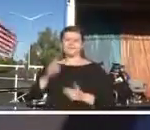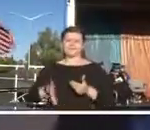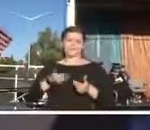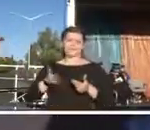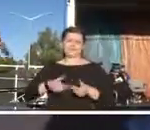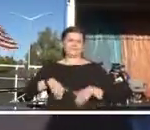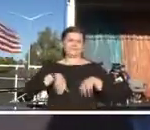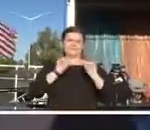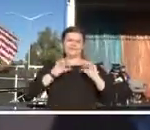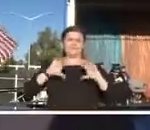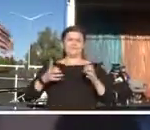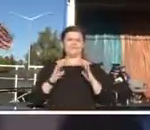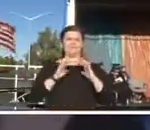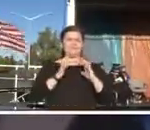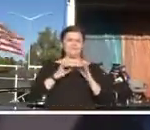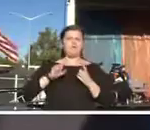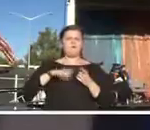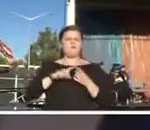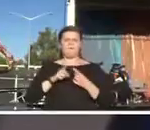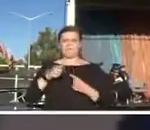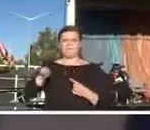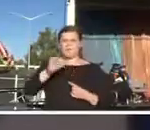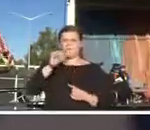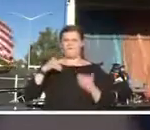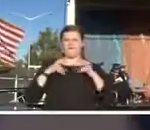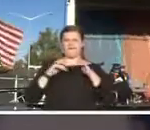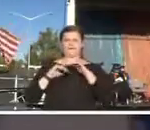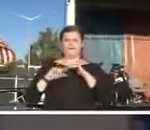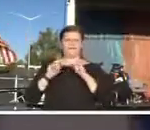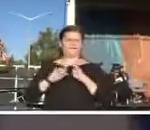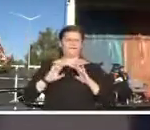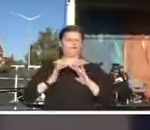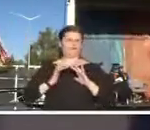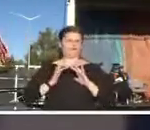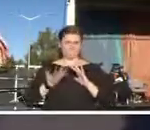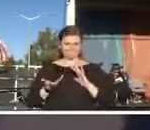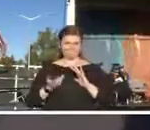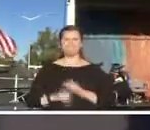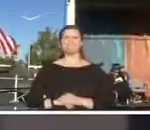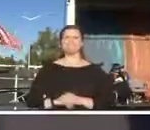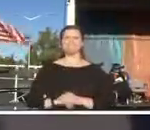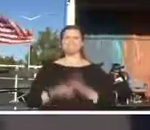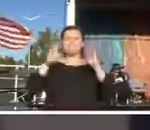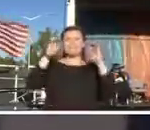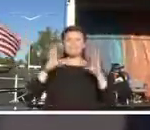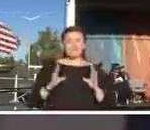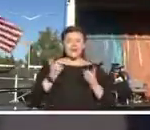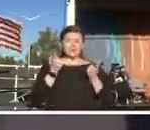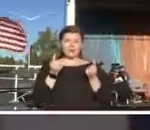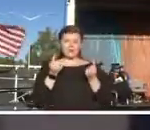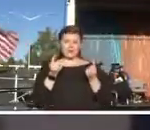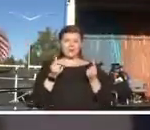classes remotely when you don't have access to the internet. Faculty had to print out